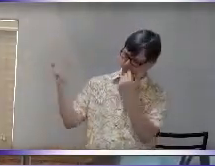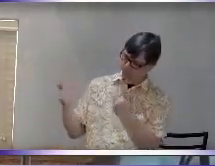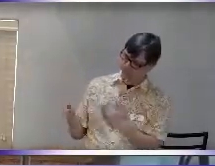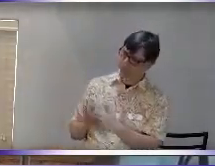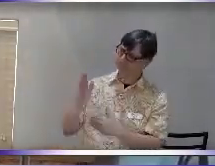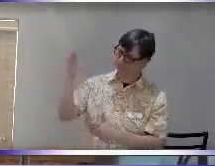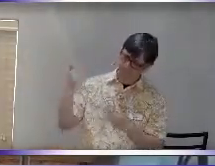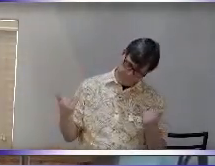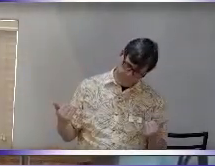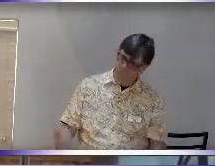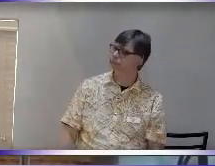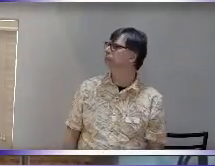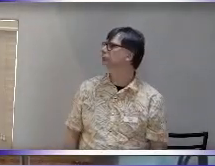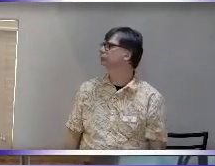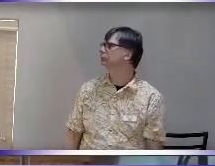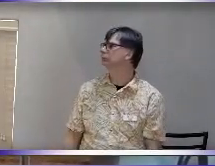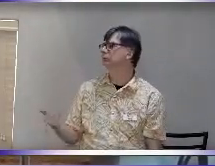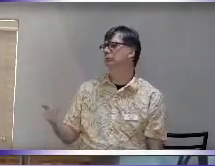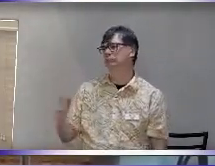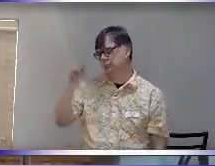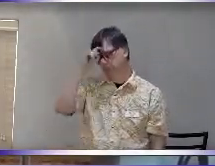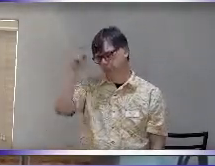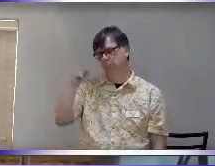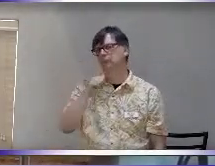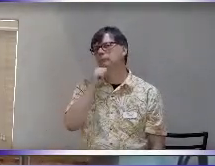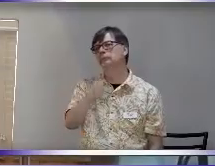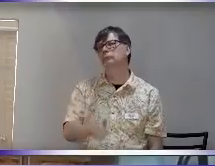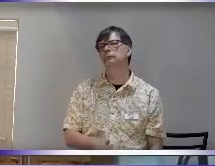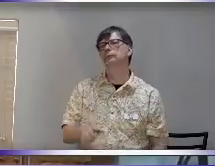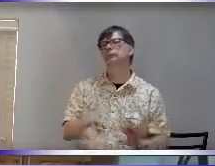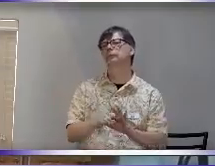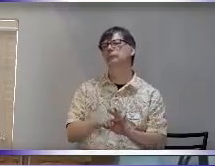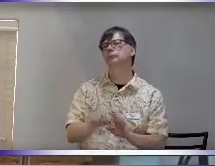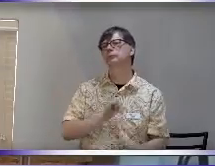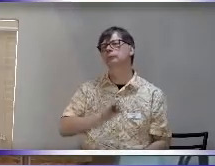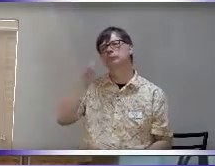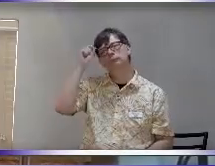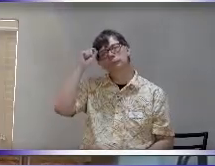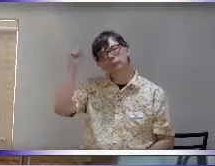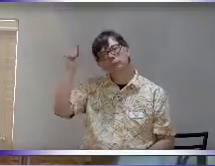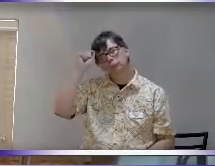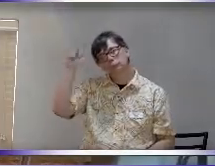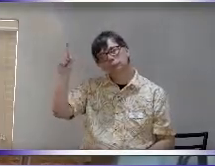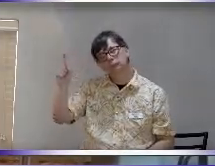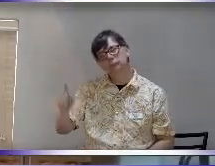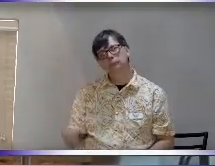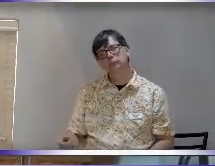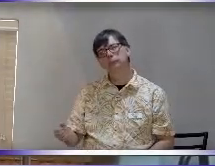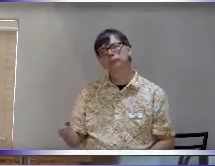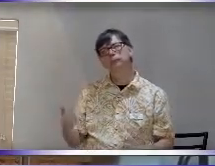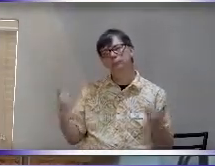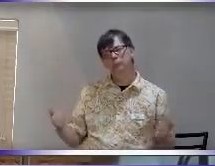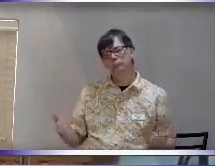happen? Well, it turns out asking questions was a good thing because it meant that I understood what was